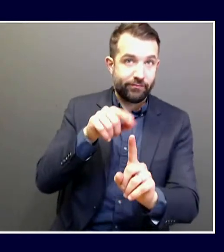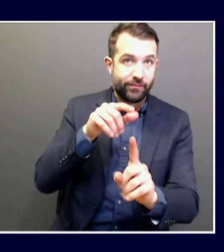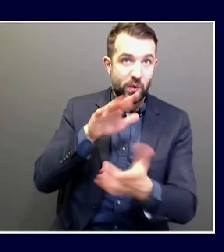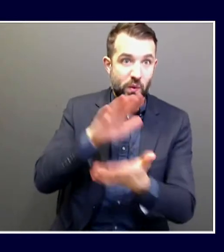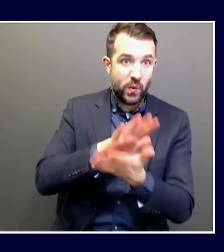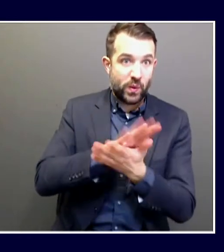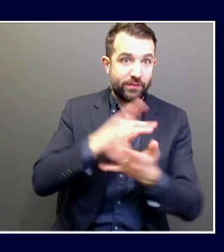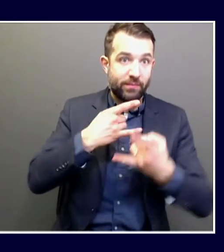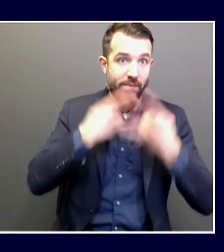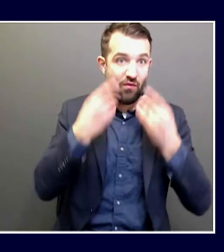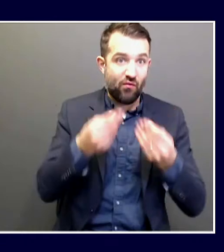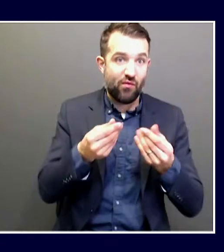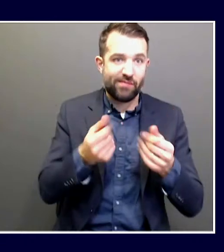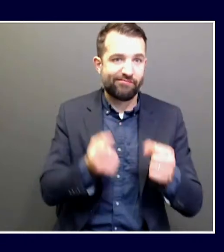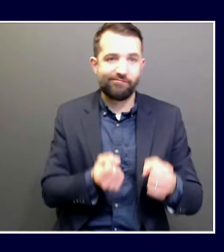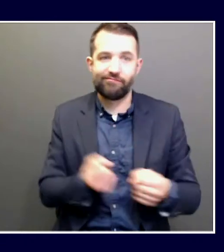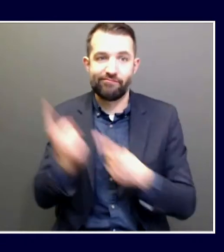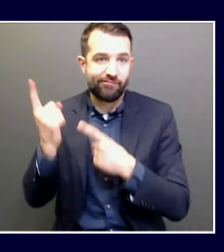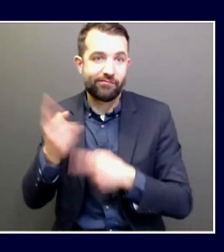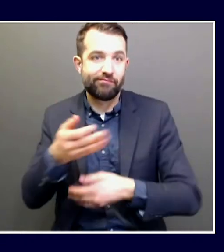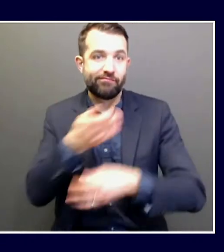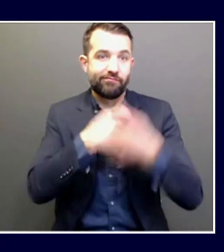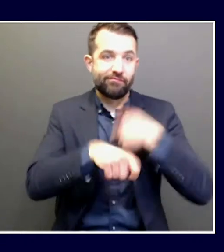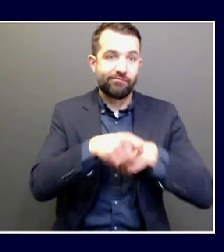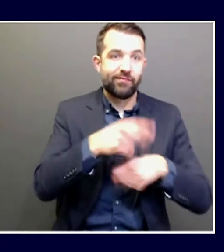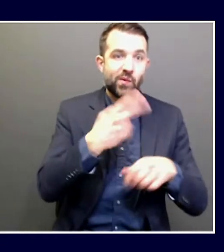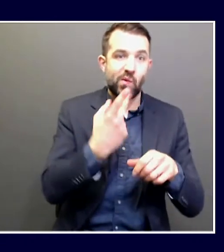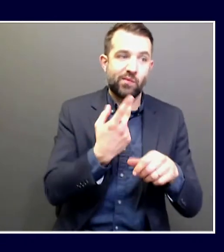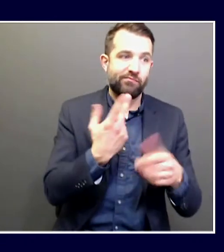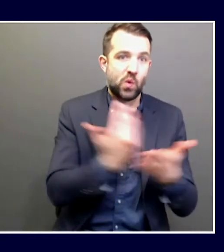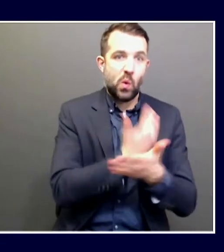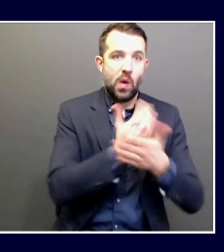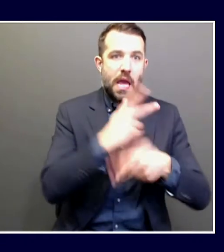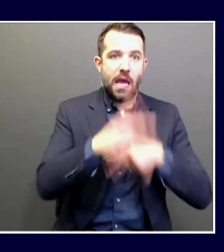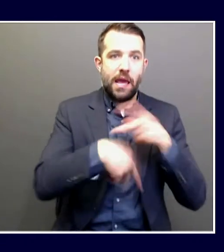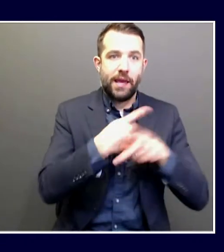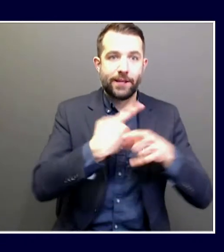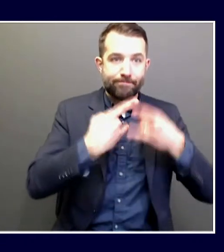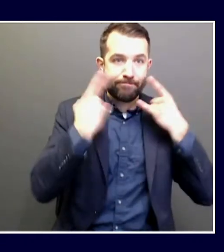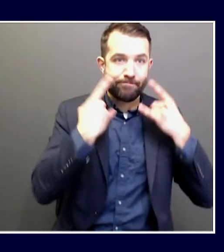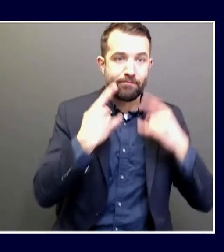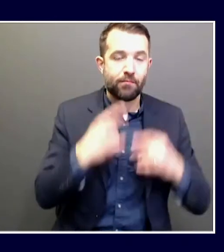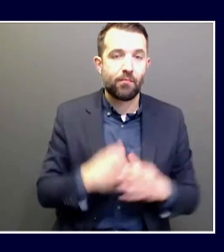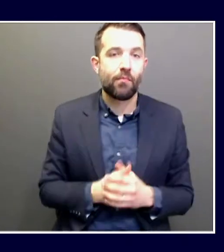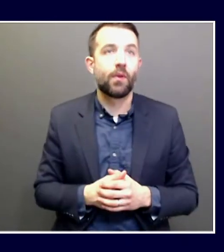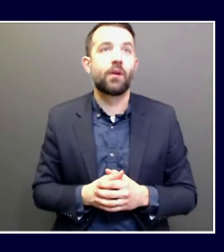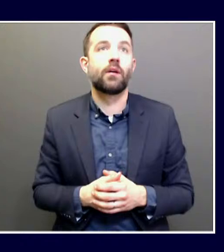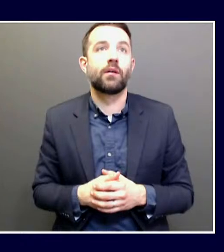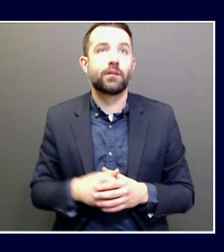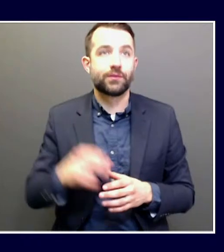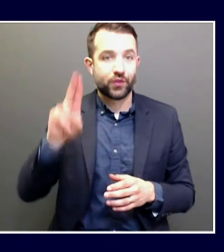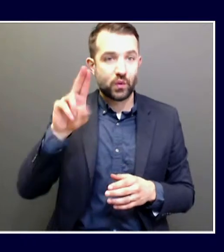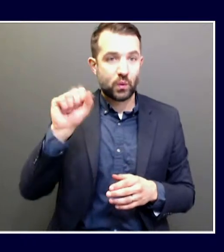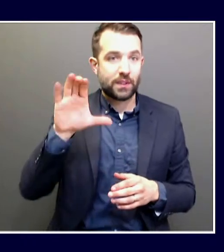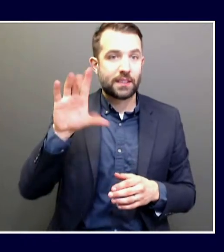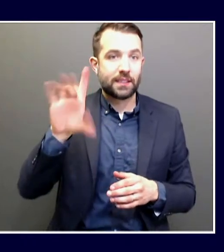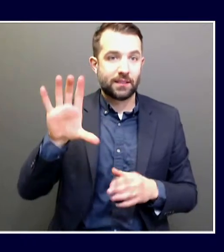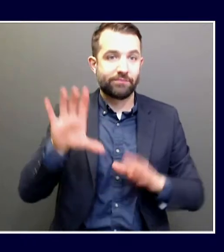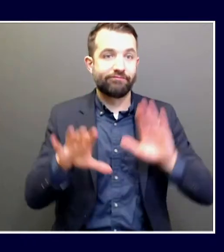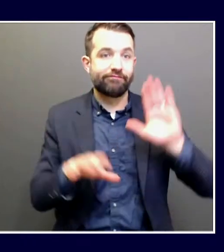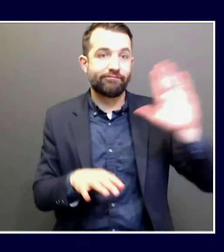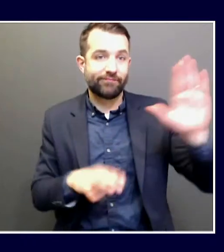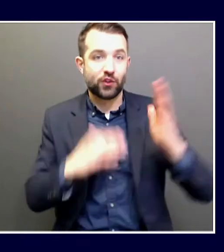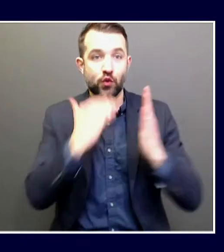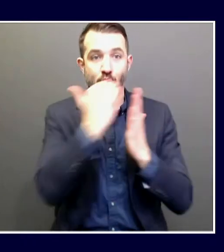take this one, either one. We think that the US CDC guidance is fairly clear when you read it closely.